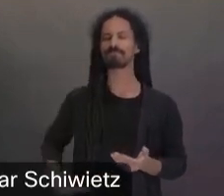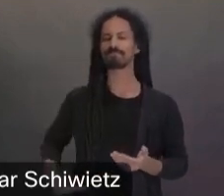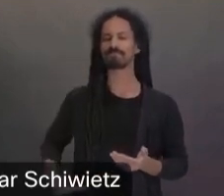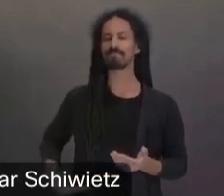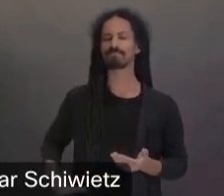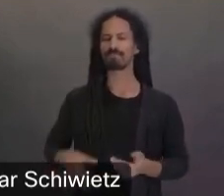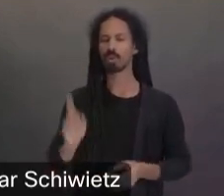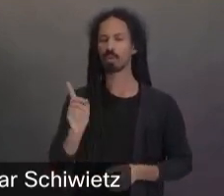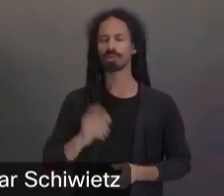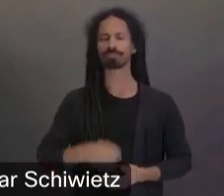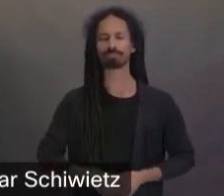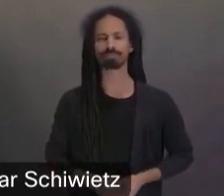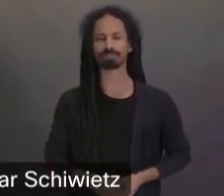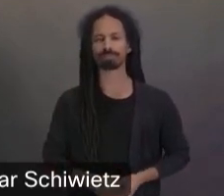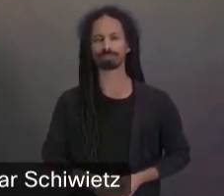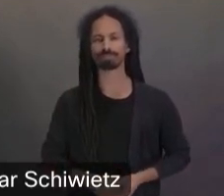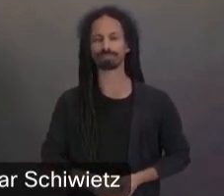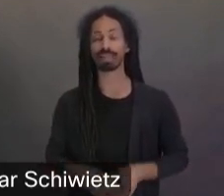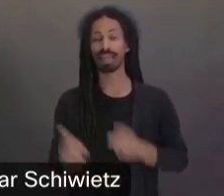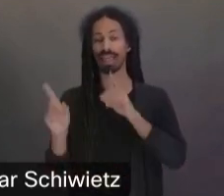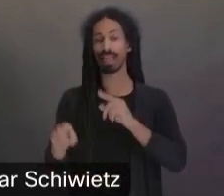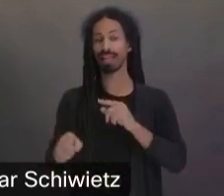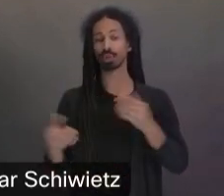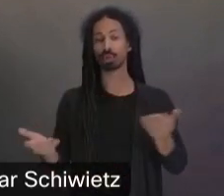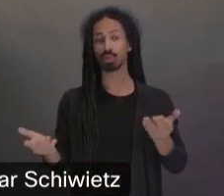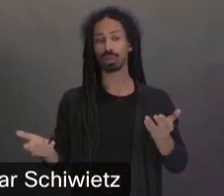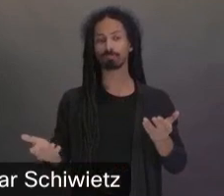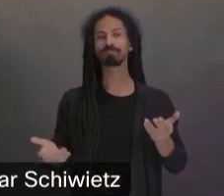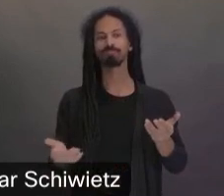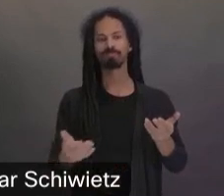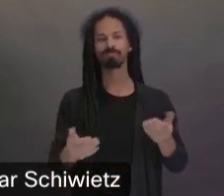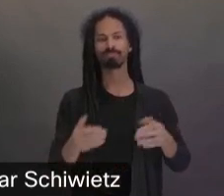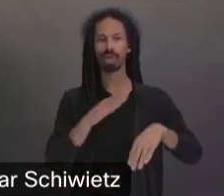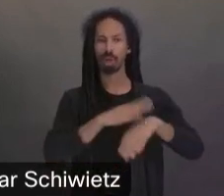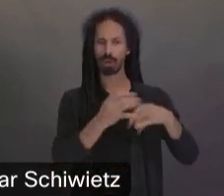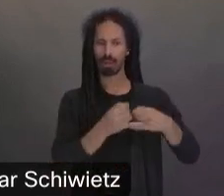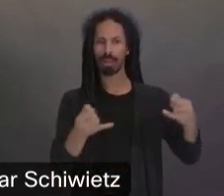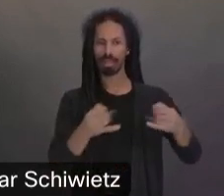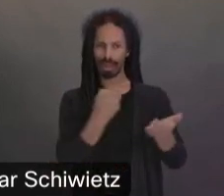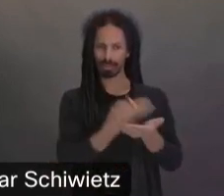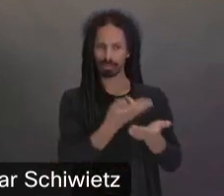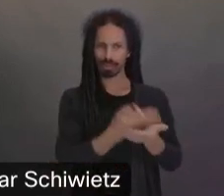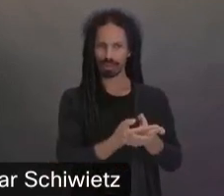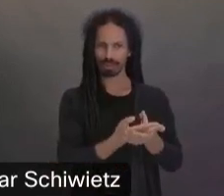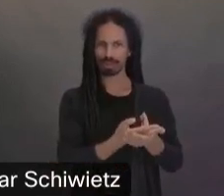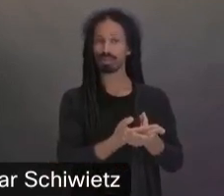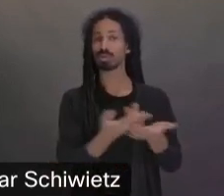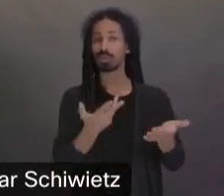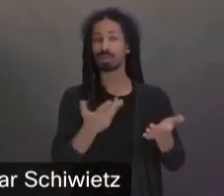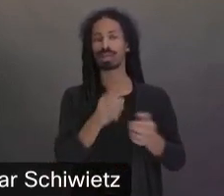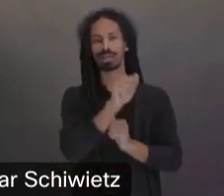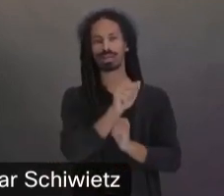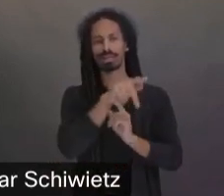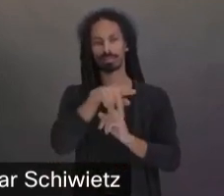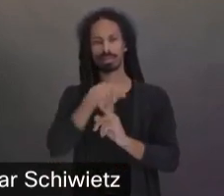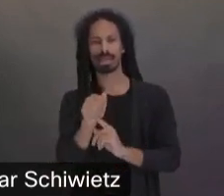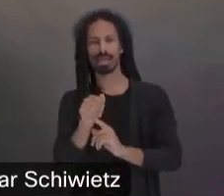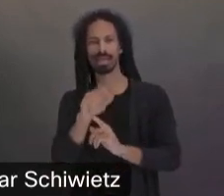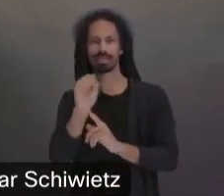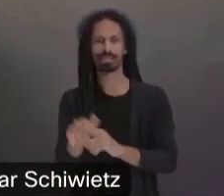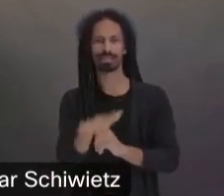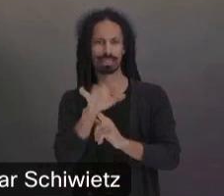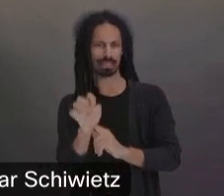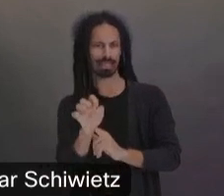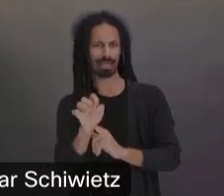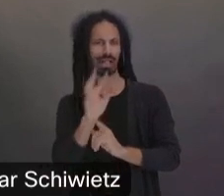question. And the answer is our online resource, which is the APA style website. It